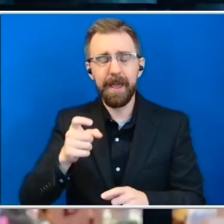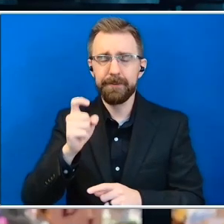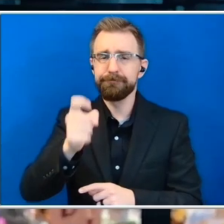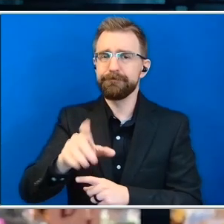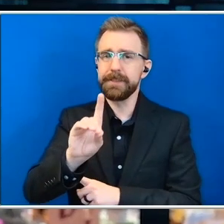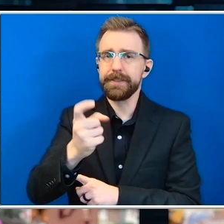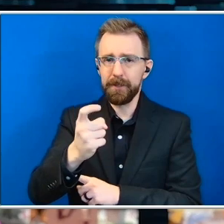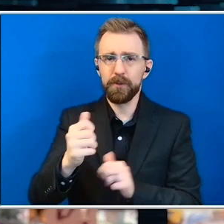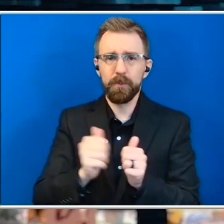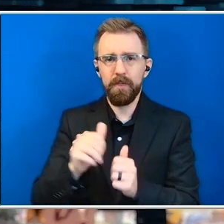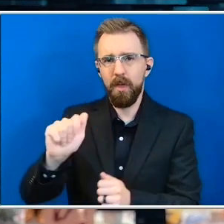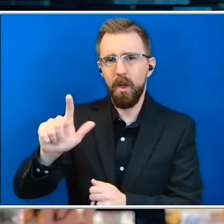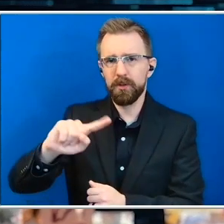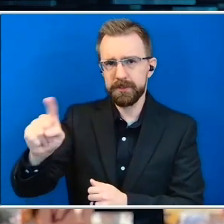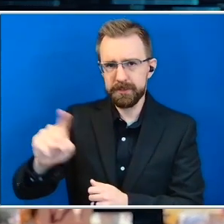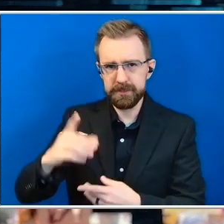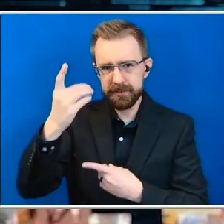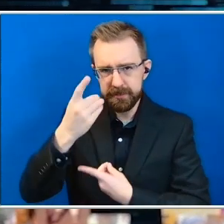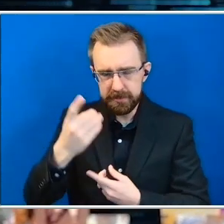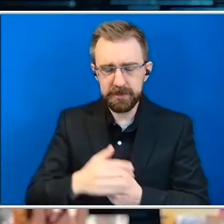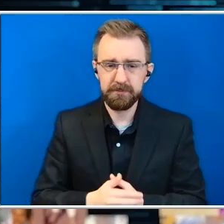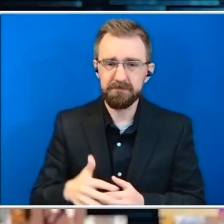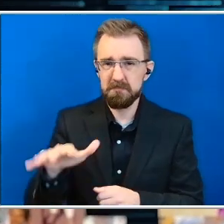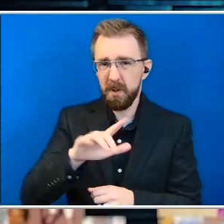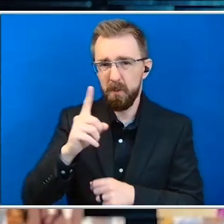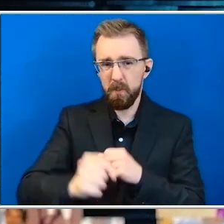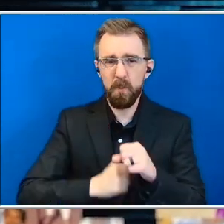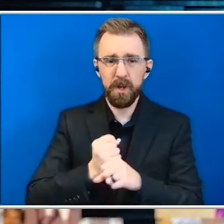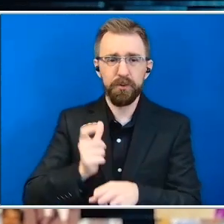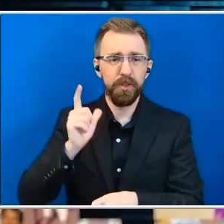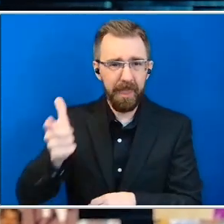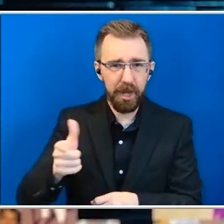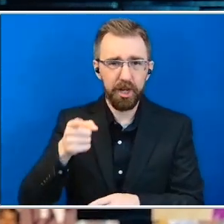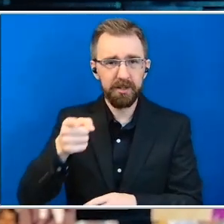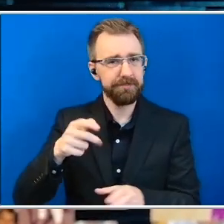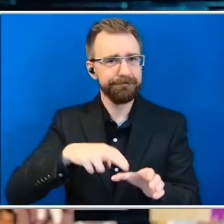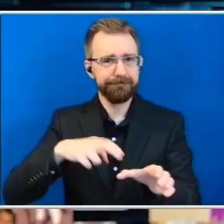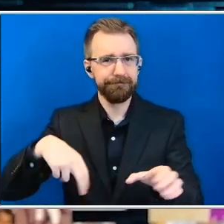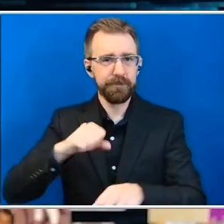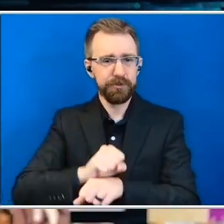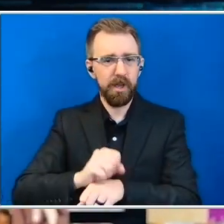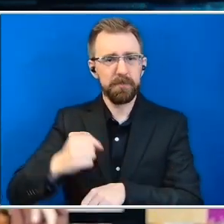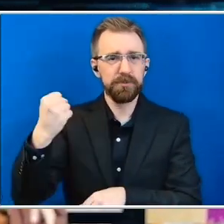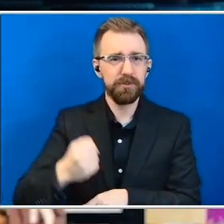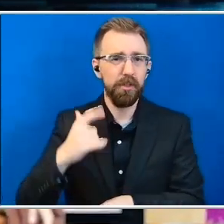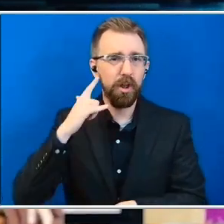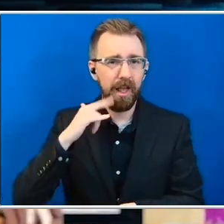disease. And roughly a year later, Carlos quit his job in Southern California